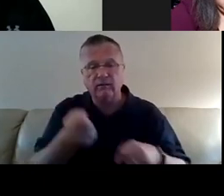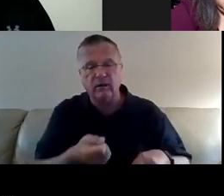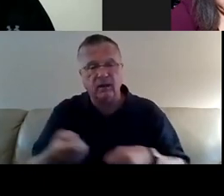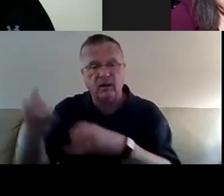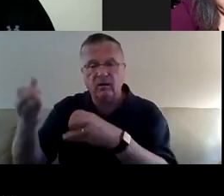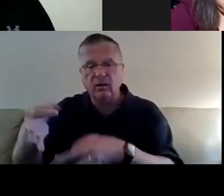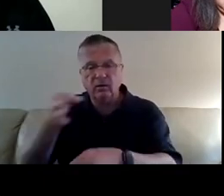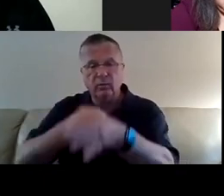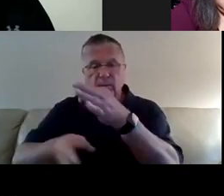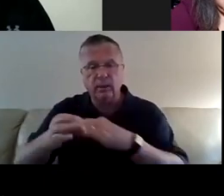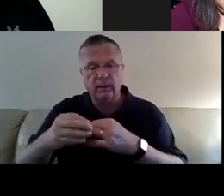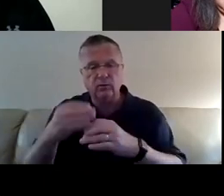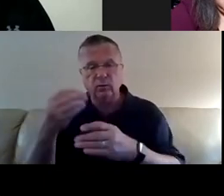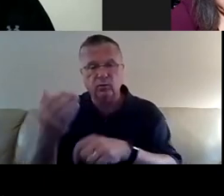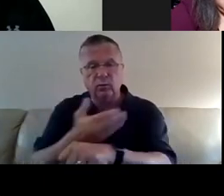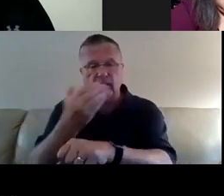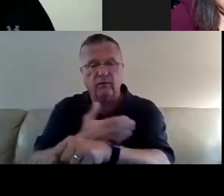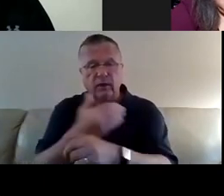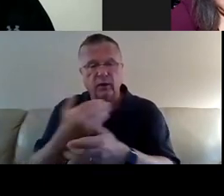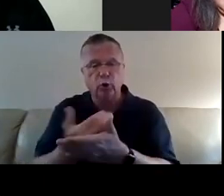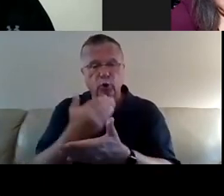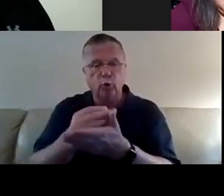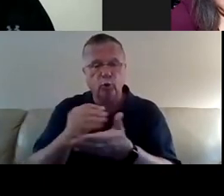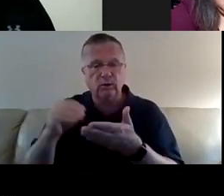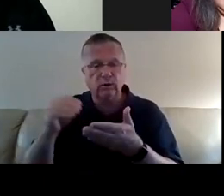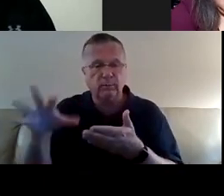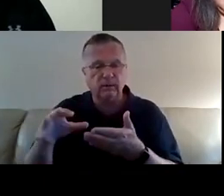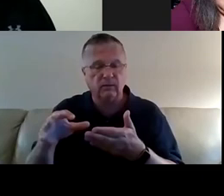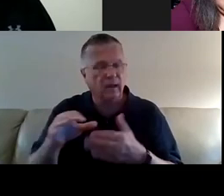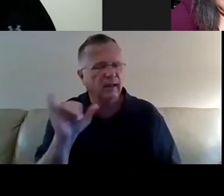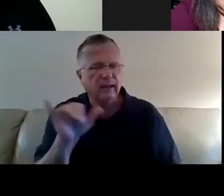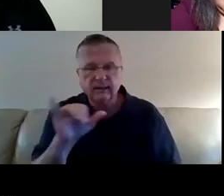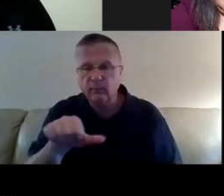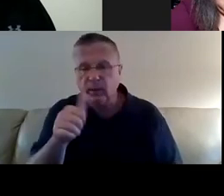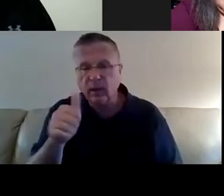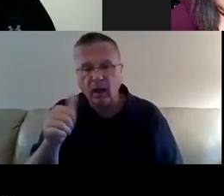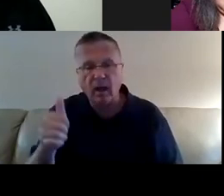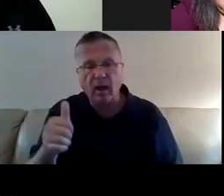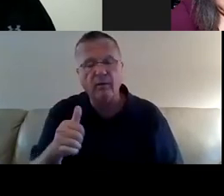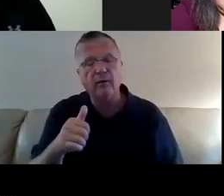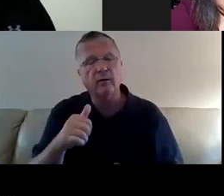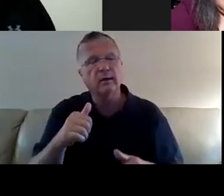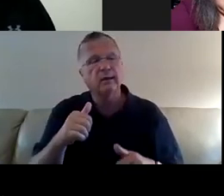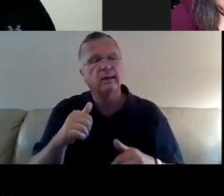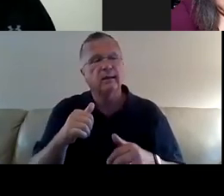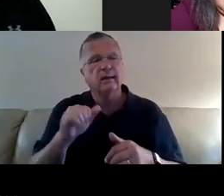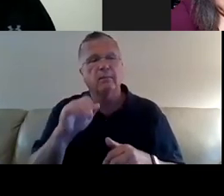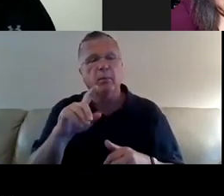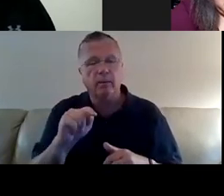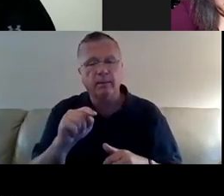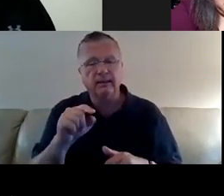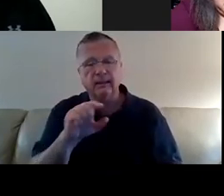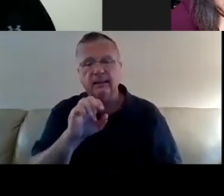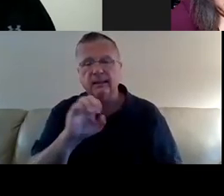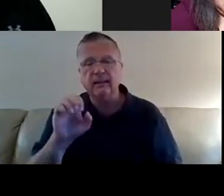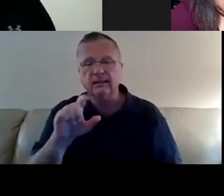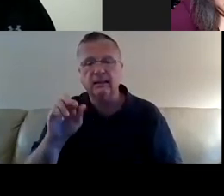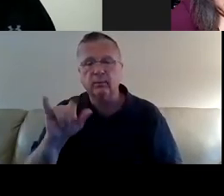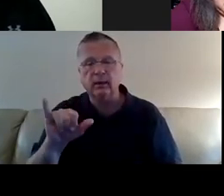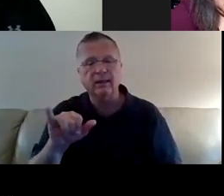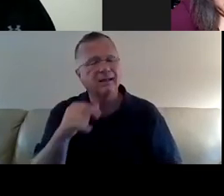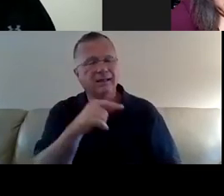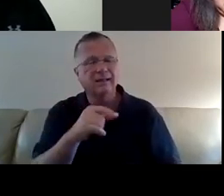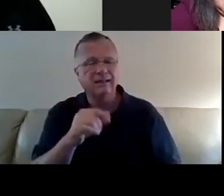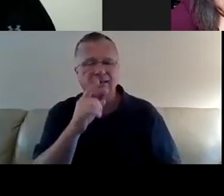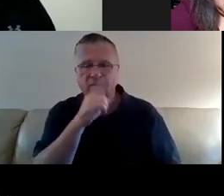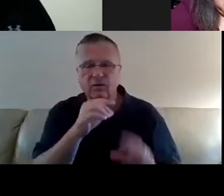And that's true with some of the other new apartments in East Liberty. And so this myth, I know it plays well politically, but it's